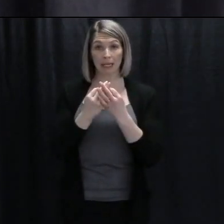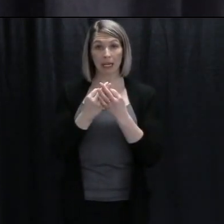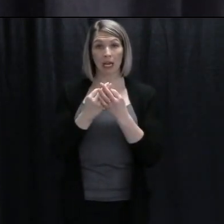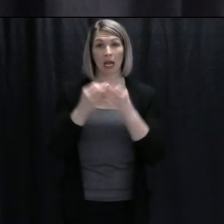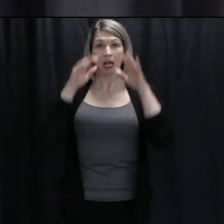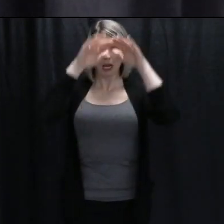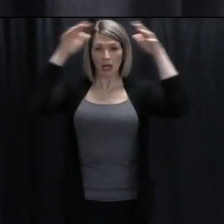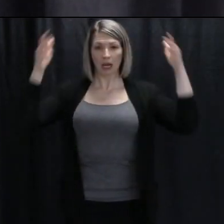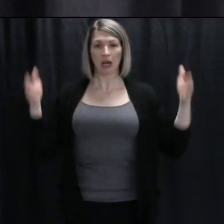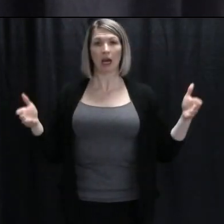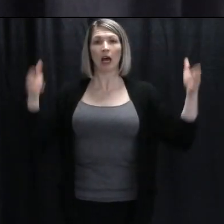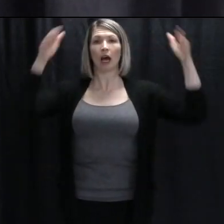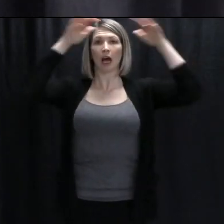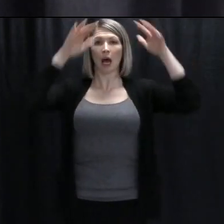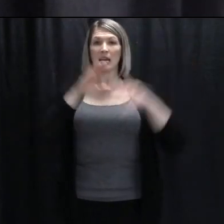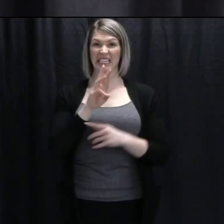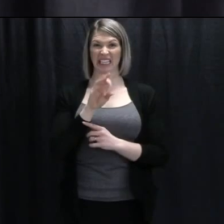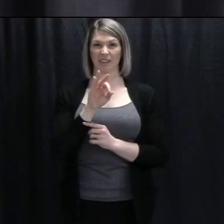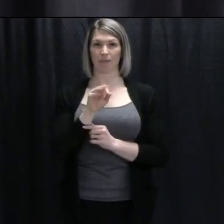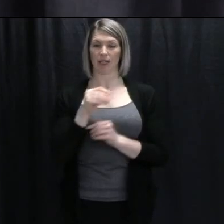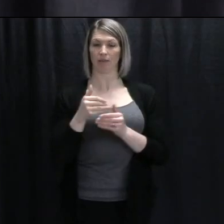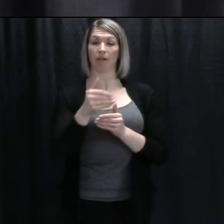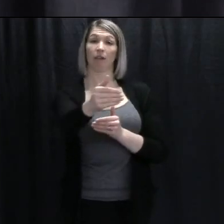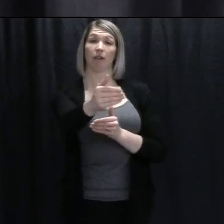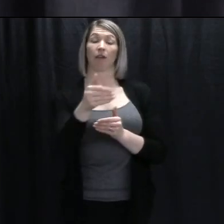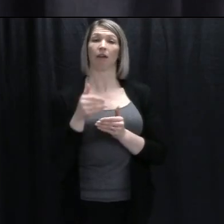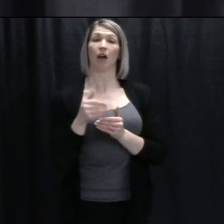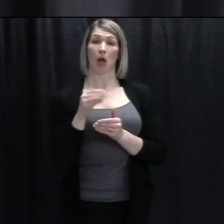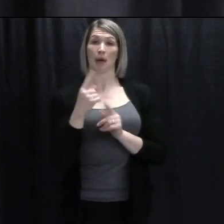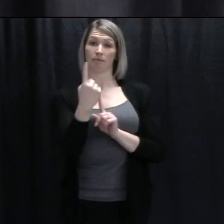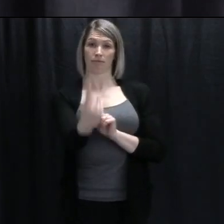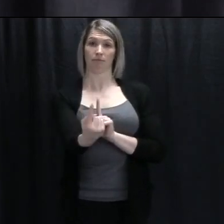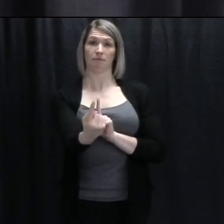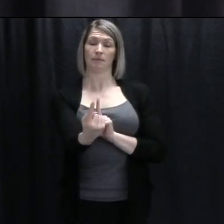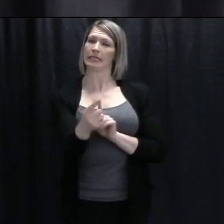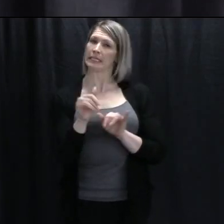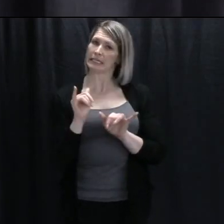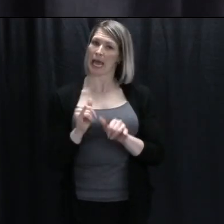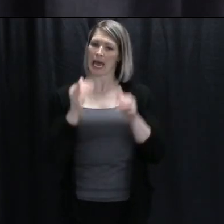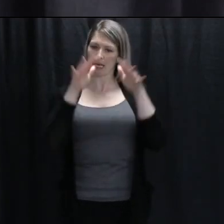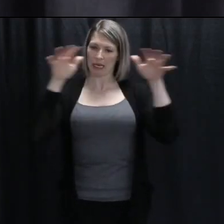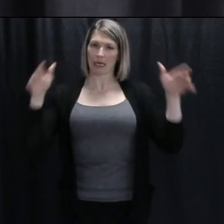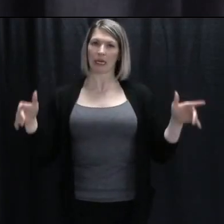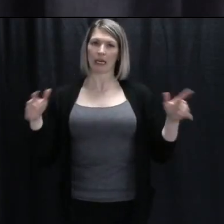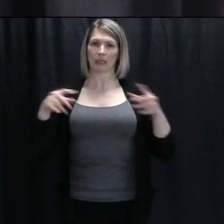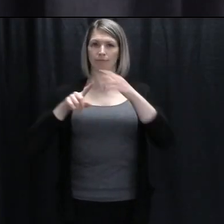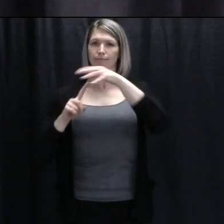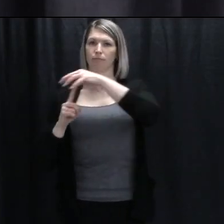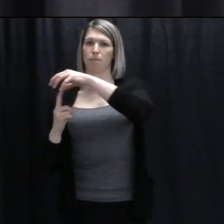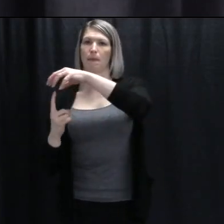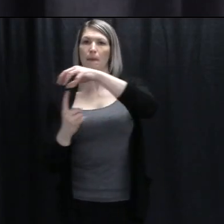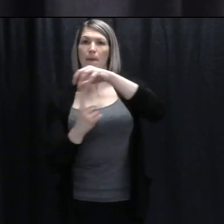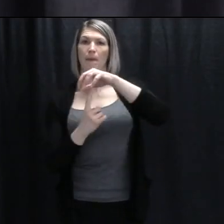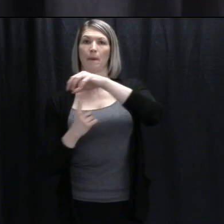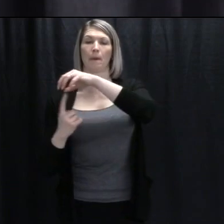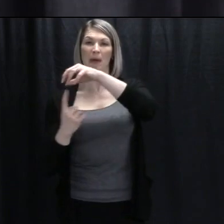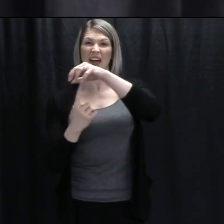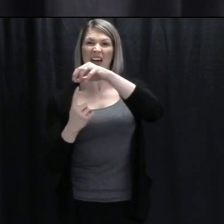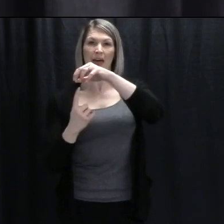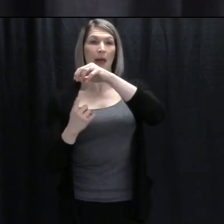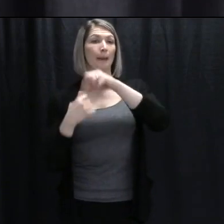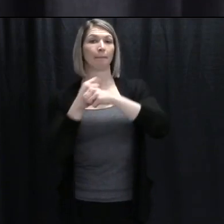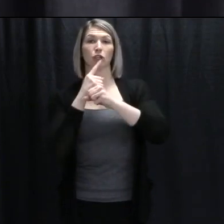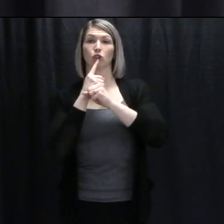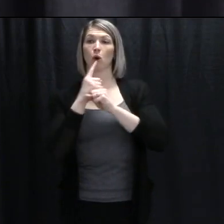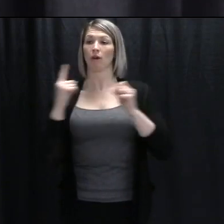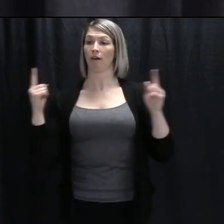burst anybody else's. Physical distancing will make a difference. It's all our responsibility, and the time to get it